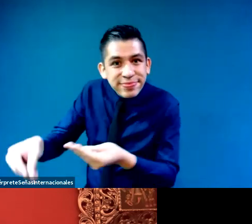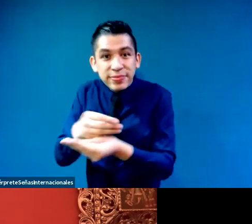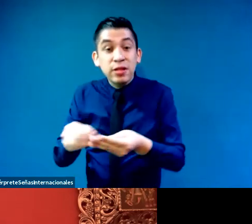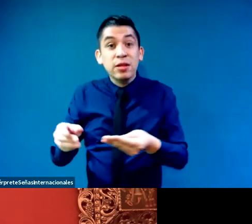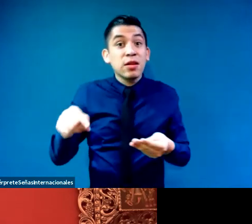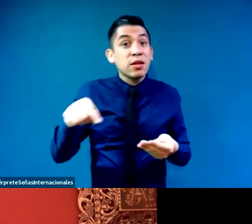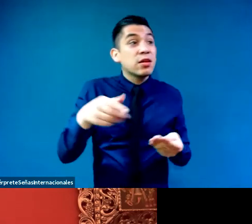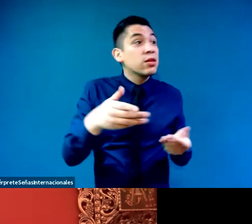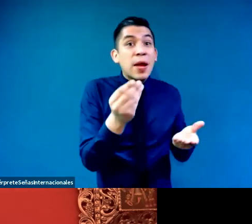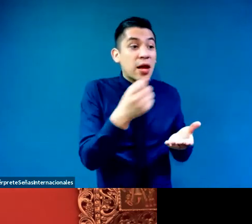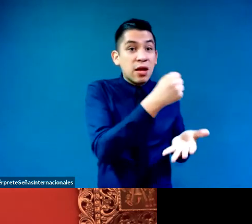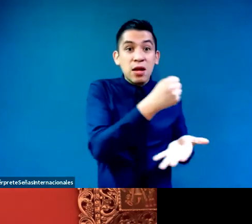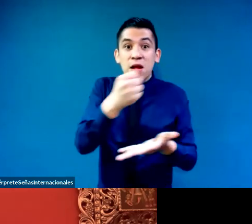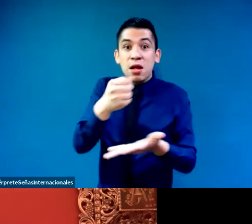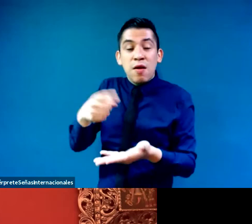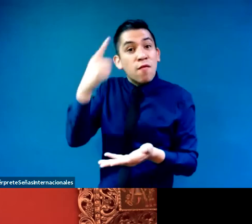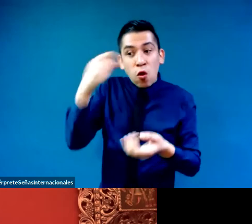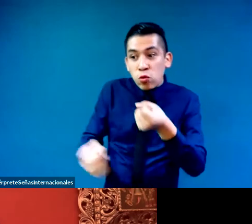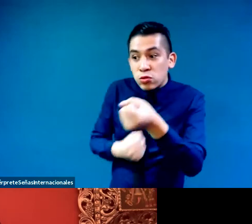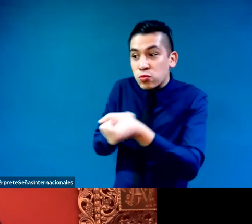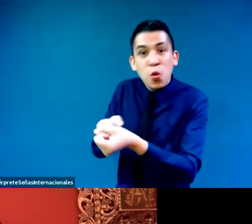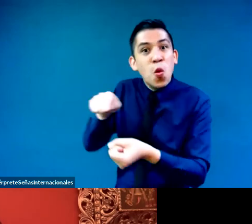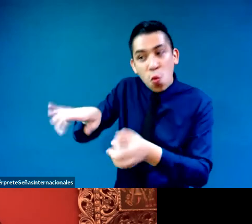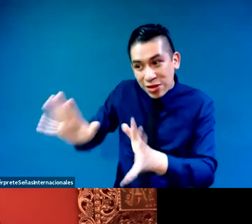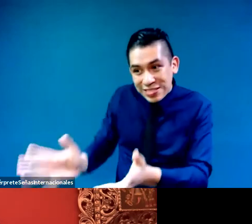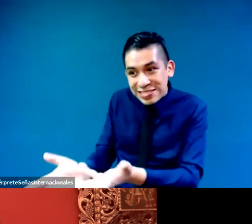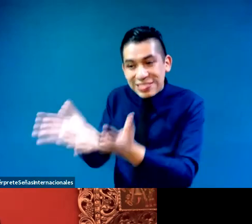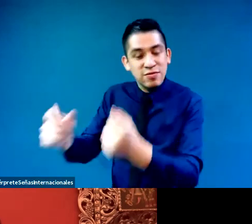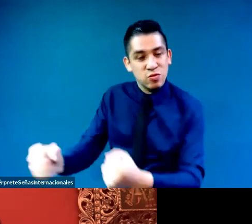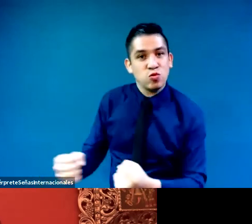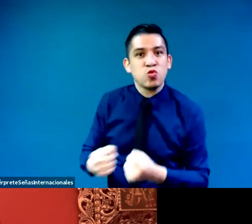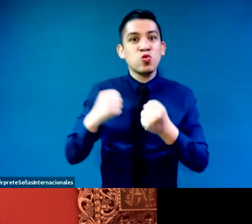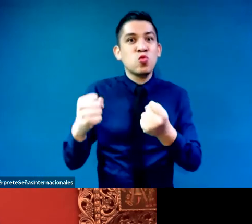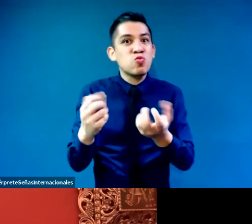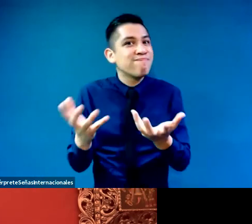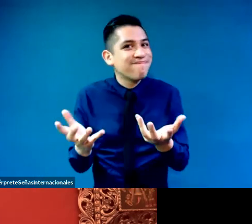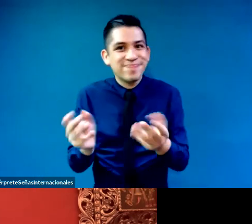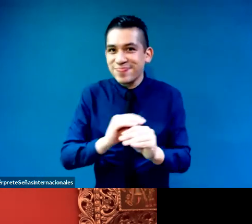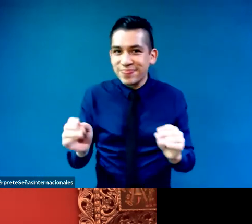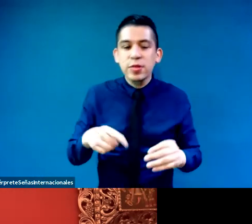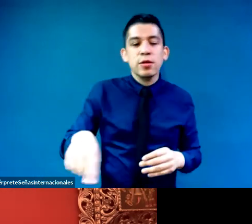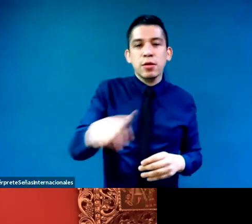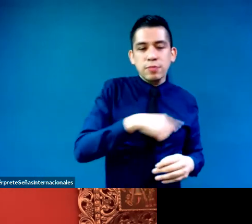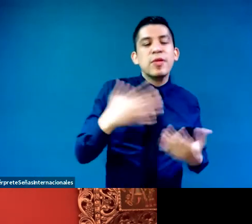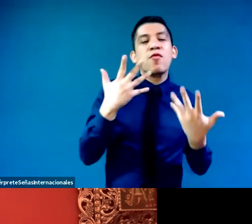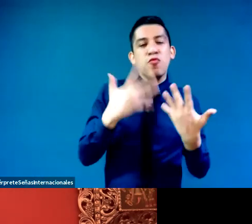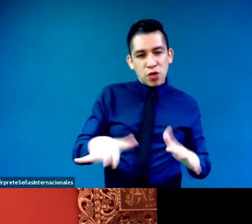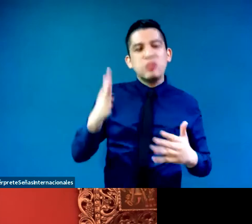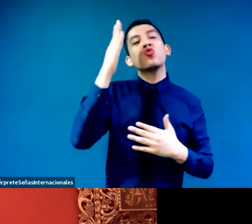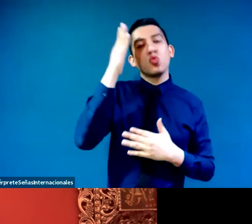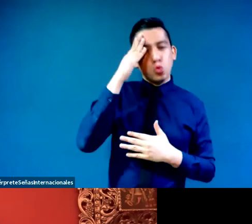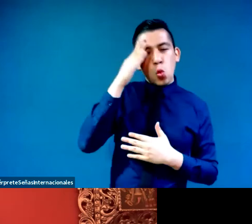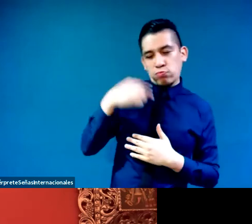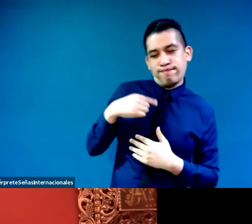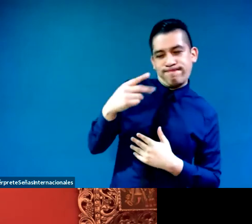fact, identified some of the key elements of change. In conclusion, let me say that current